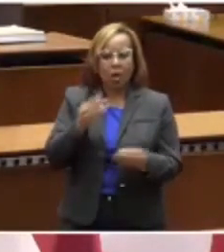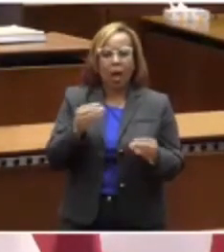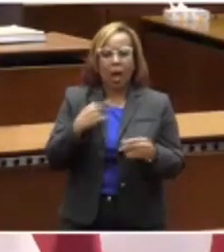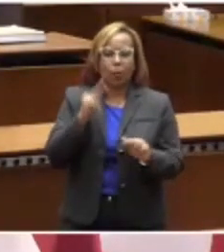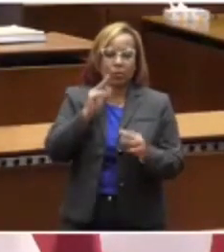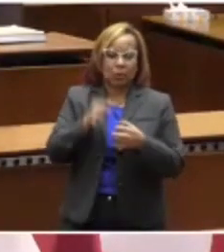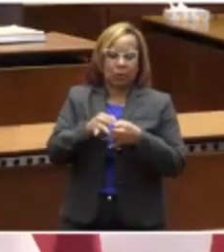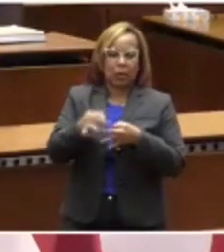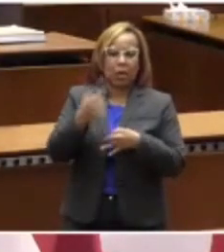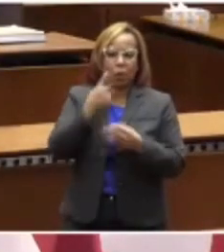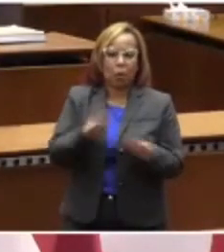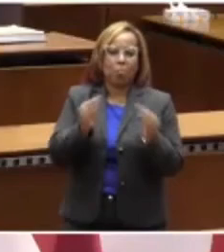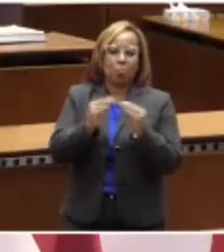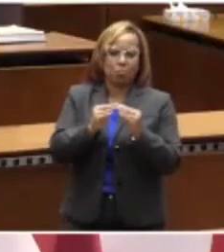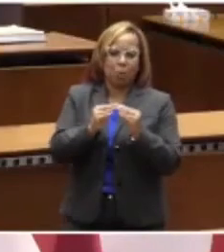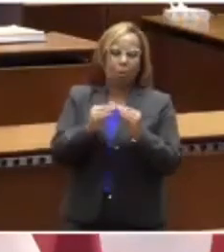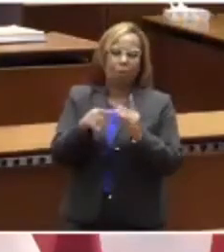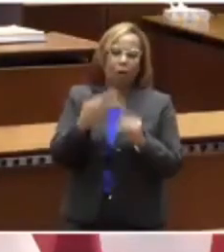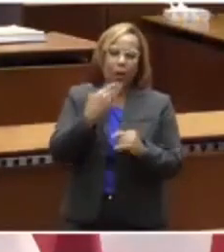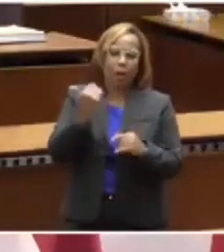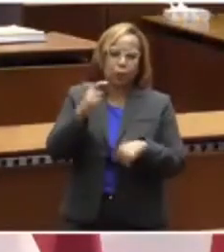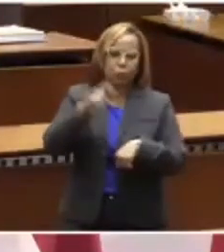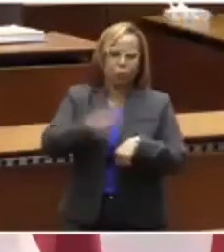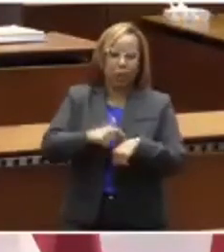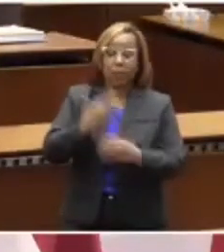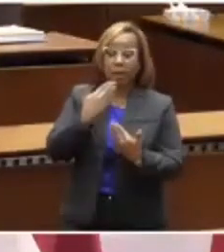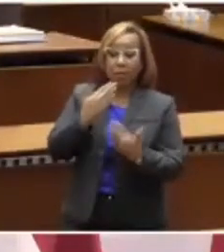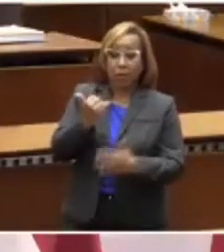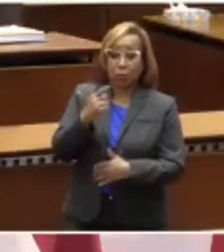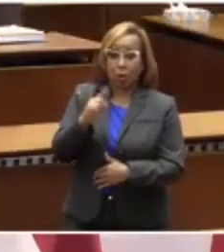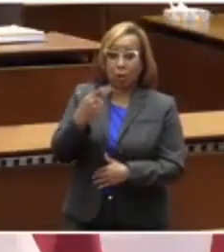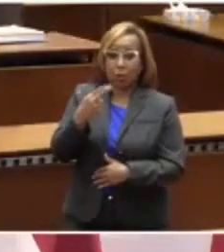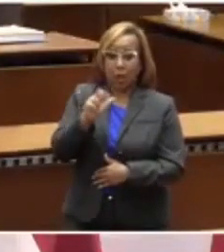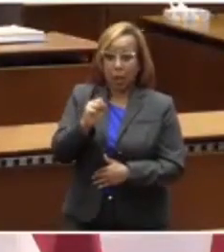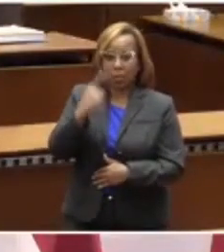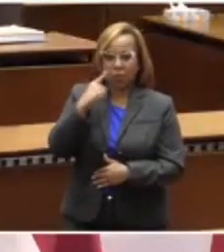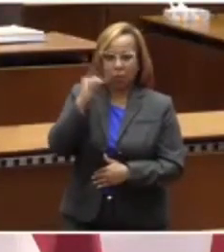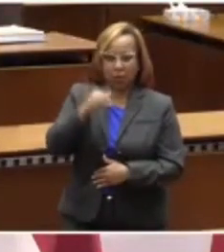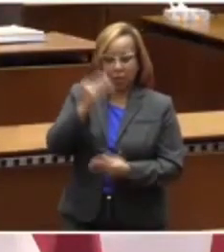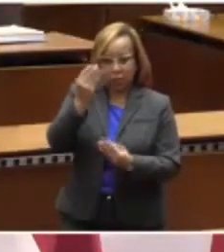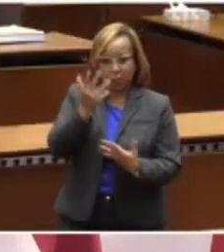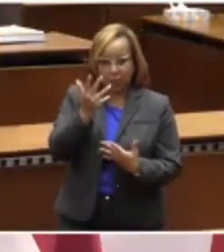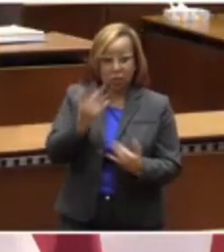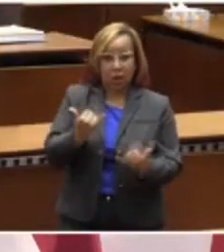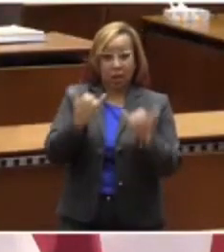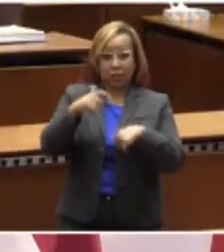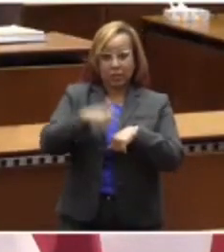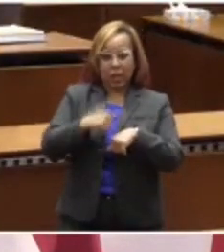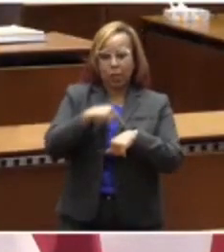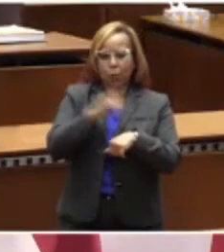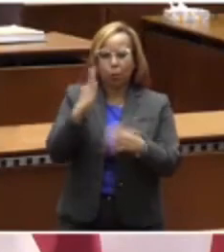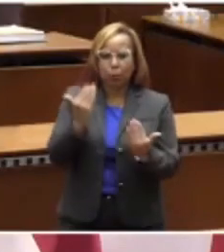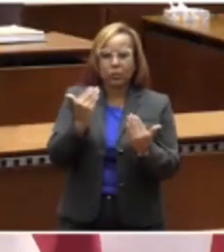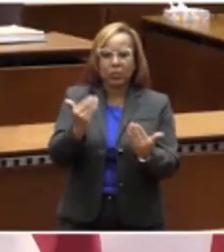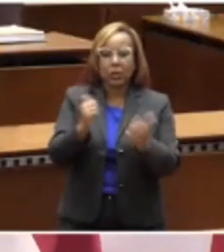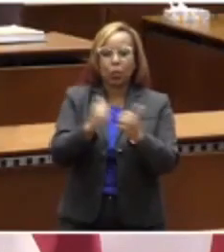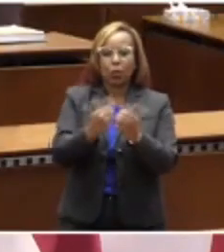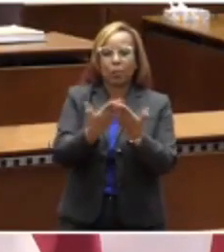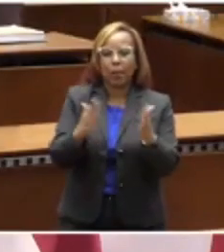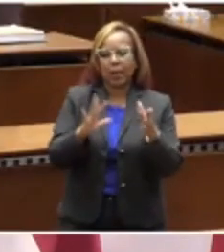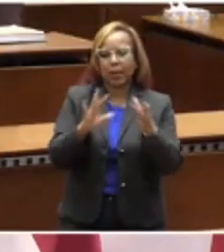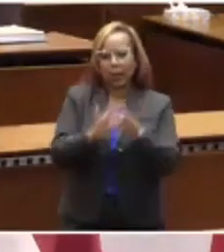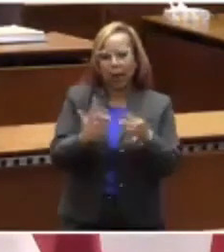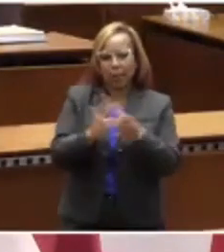time. Thank you, Alderman Harris, for that point of information. At this time, we will proceed with public comment.